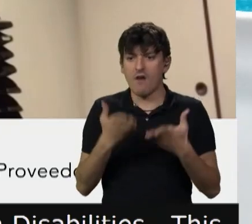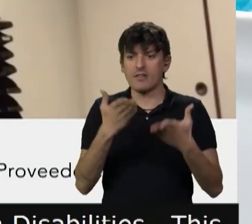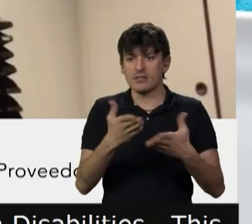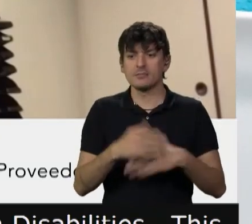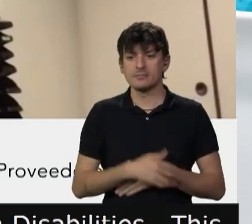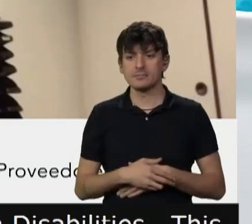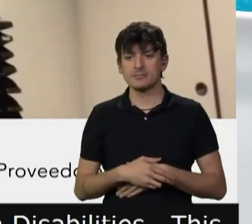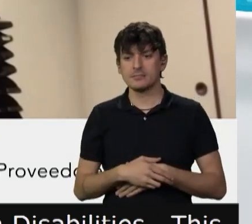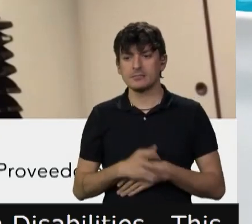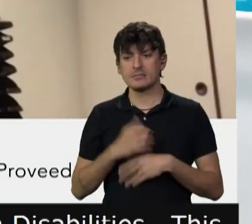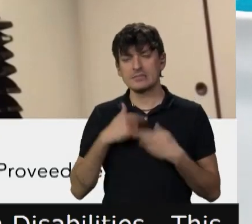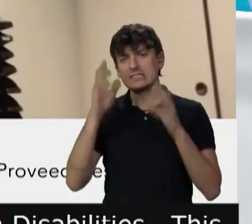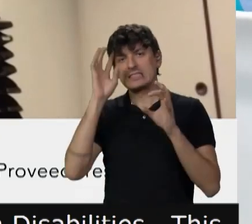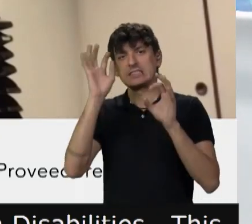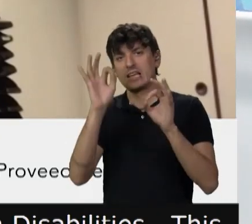services